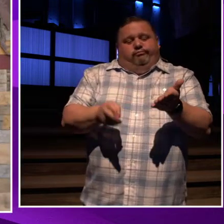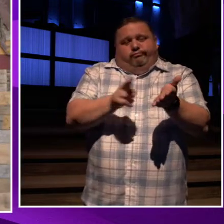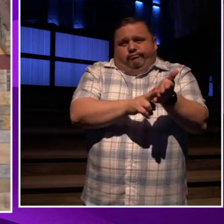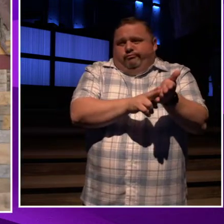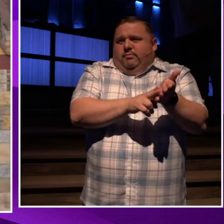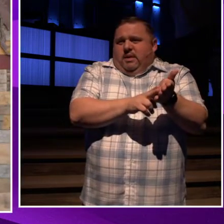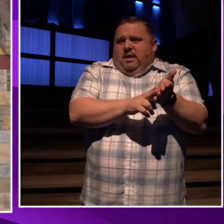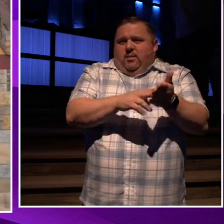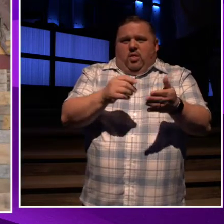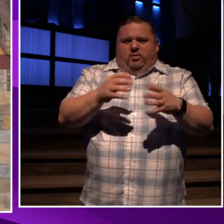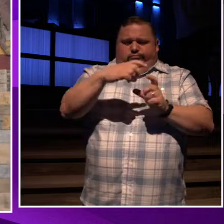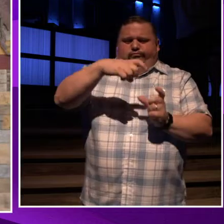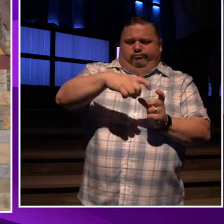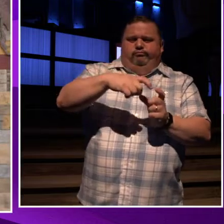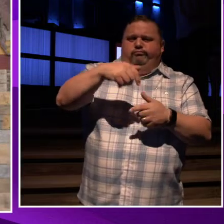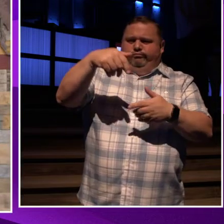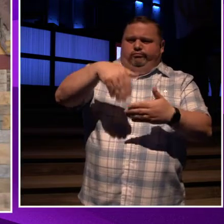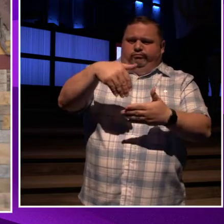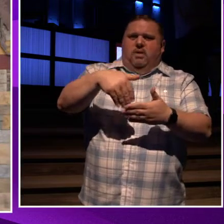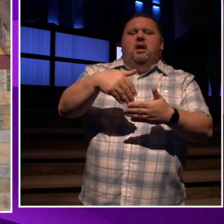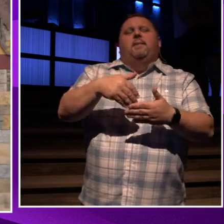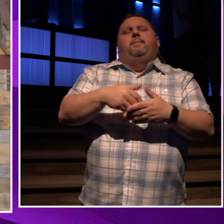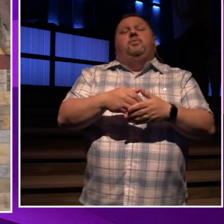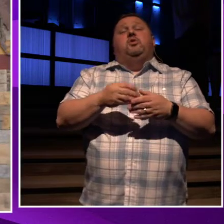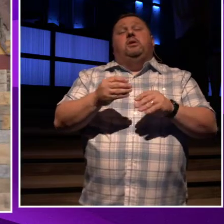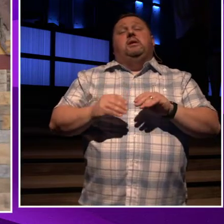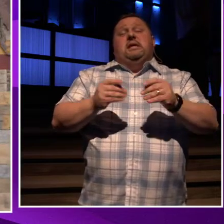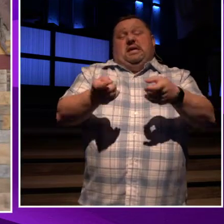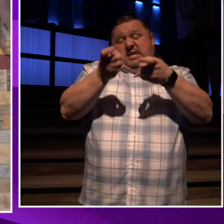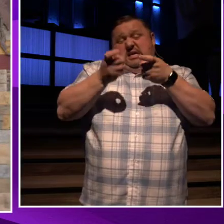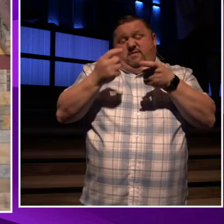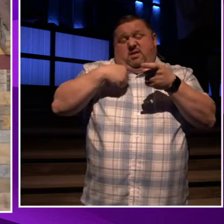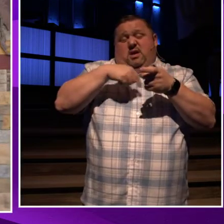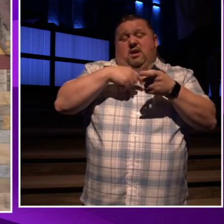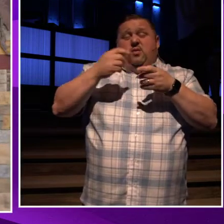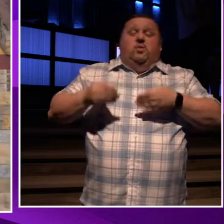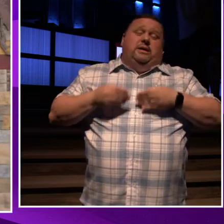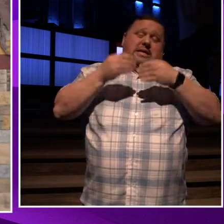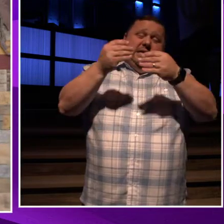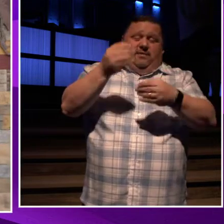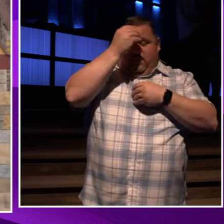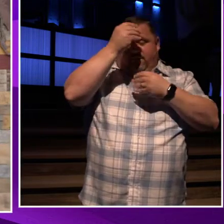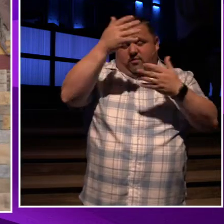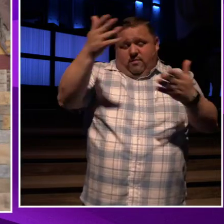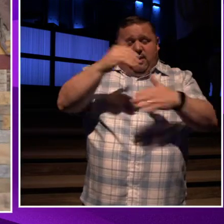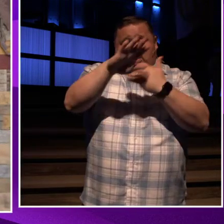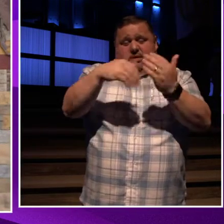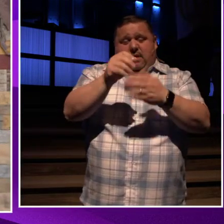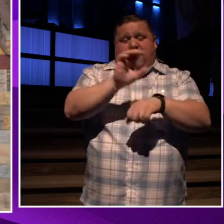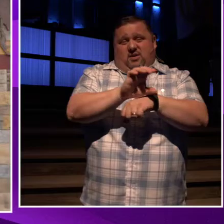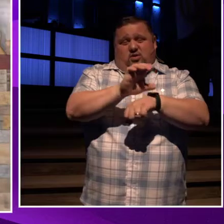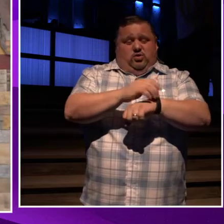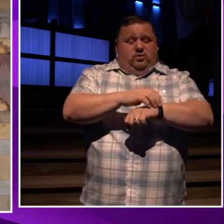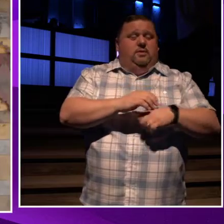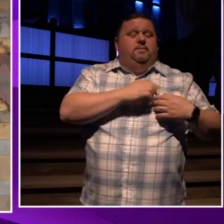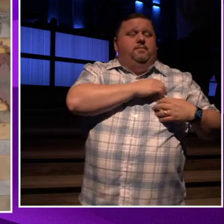back in front of you. Then you can drop it off in the connection box located throughout the building. Thanks so much for worshiping with us